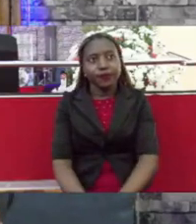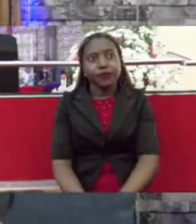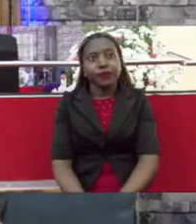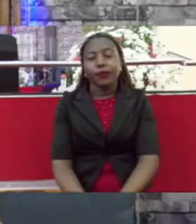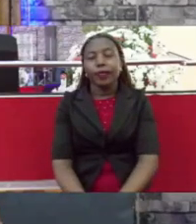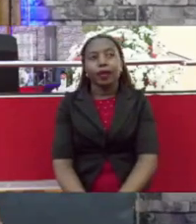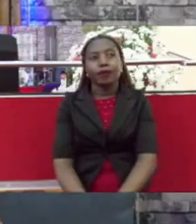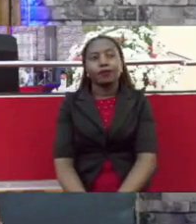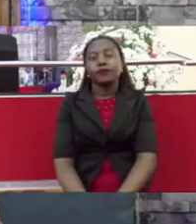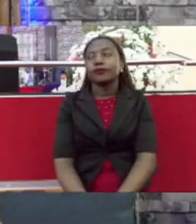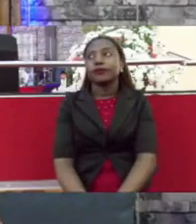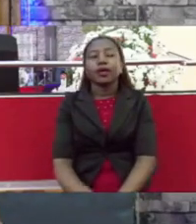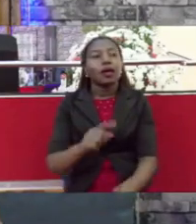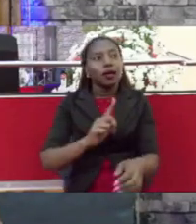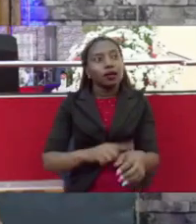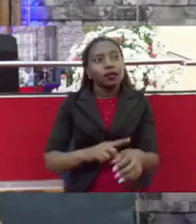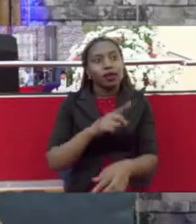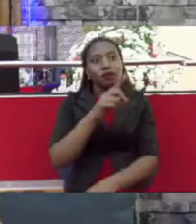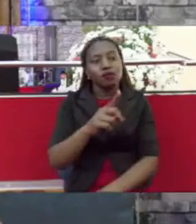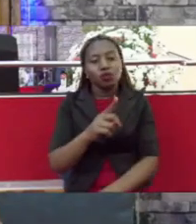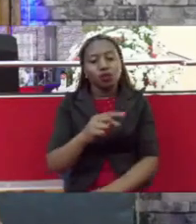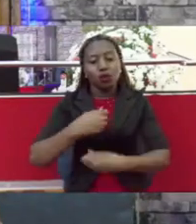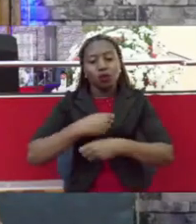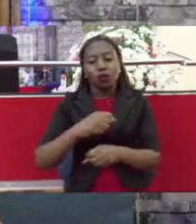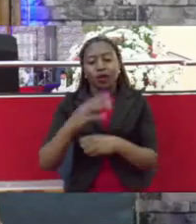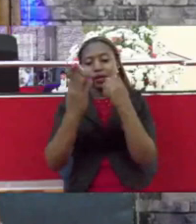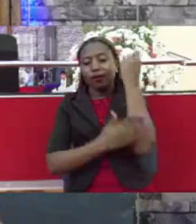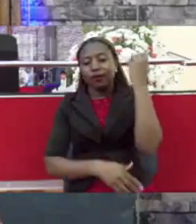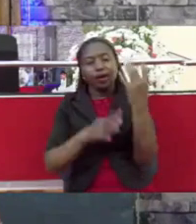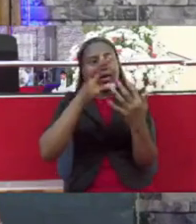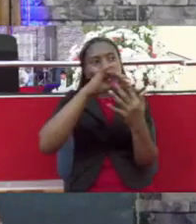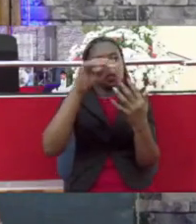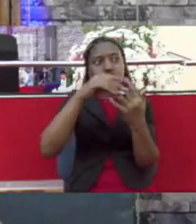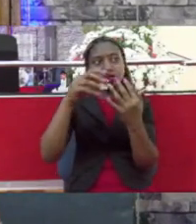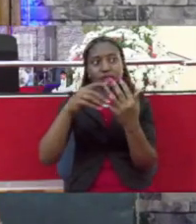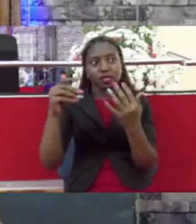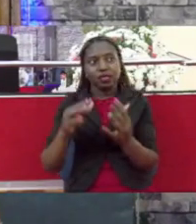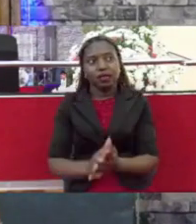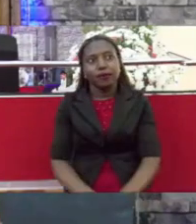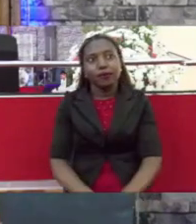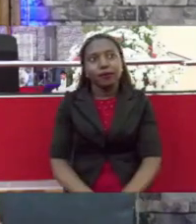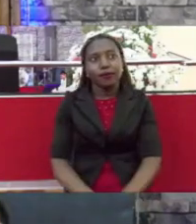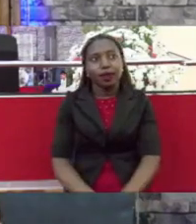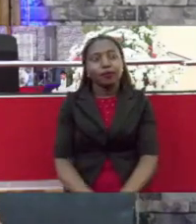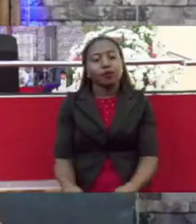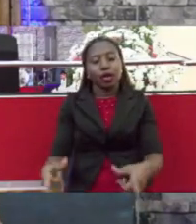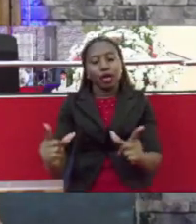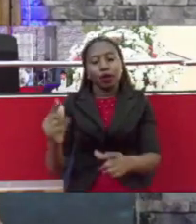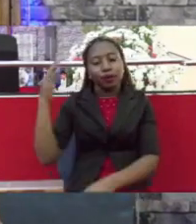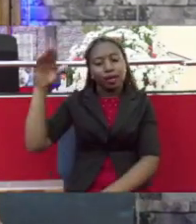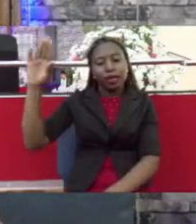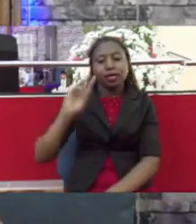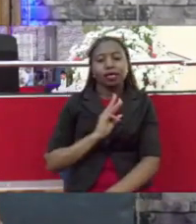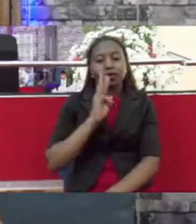Even when we make the choices, the poor choices. Hata tunapofanya uamuzi usio wa busara. Allowed by His permissive will. Tukiwa na